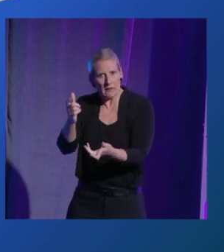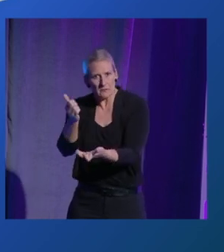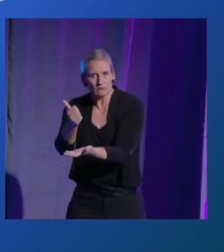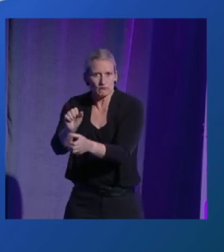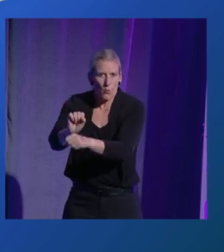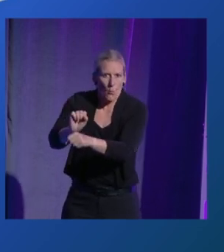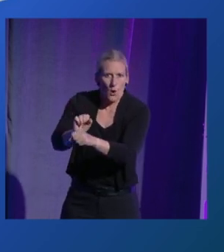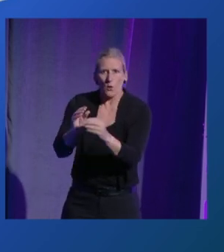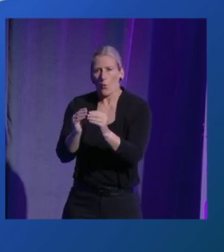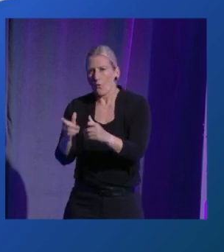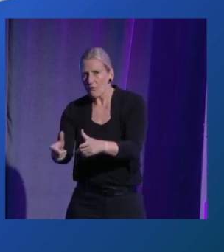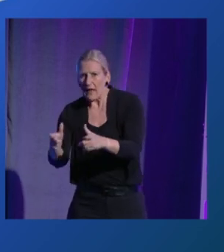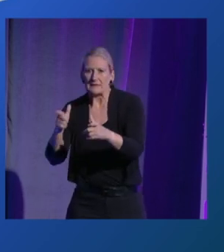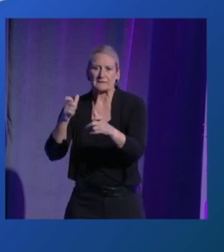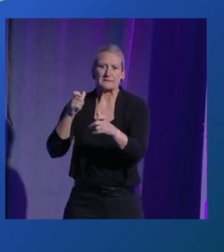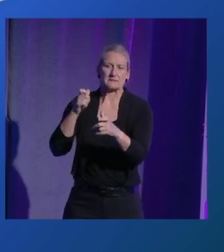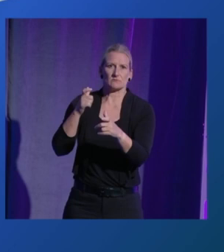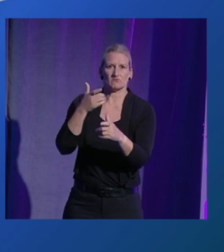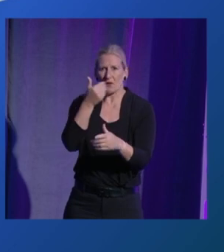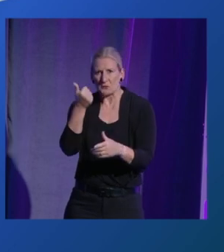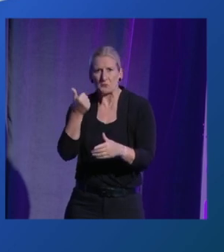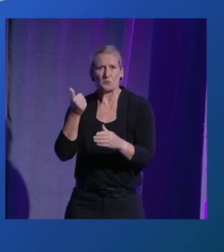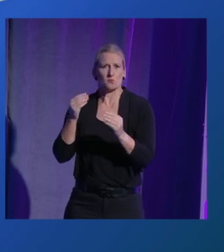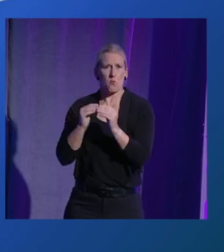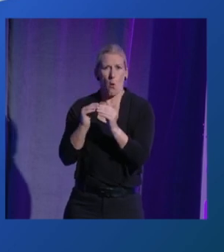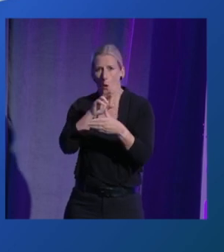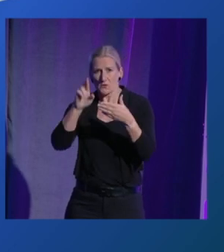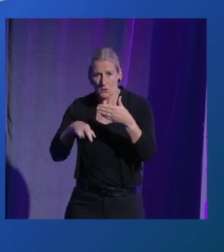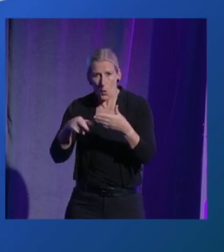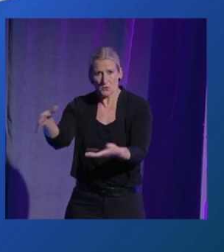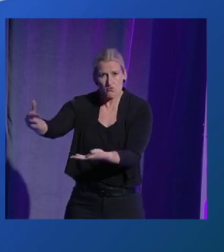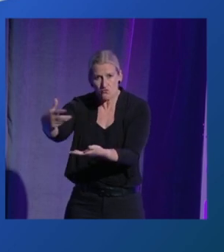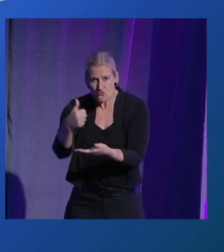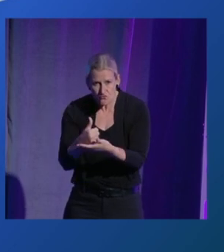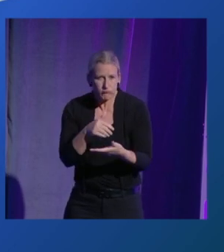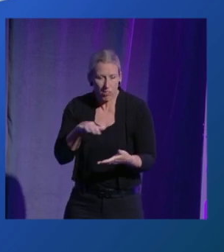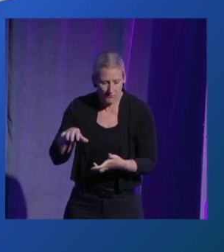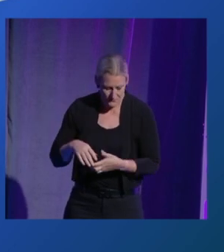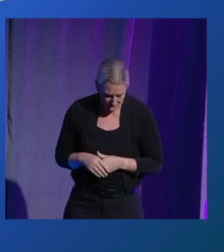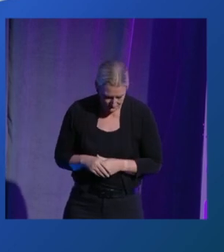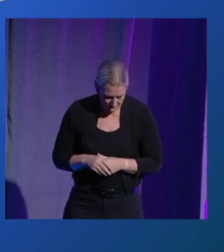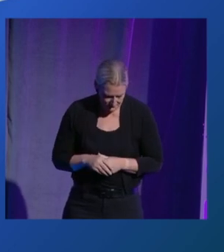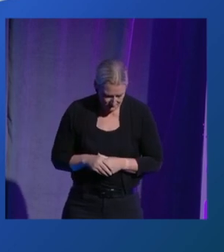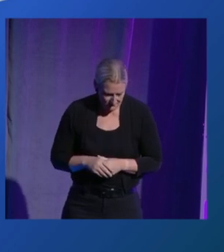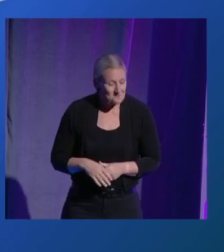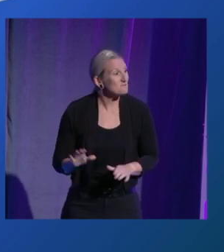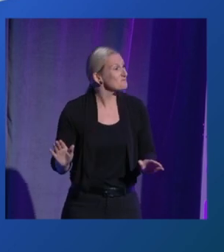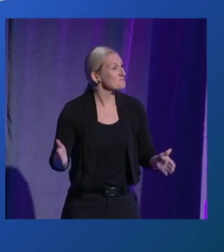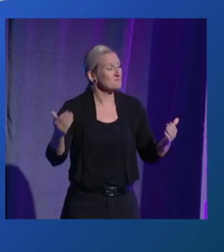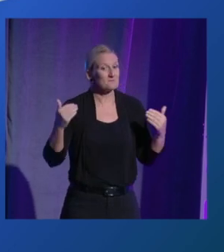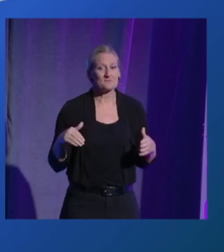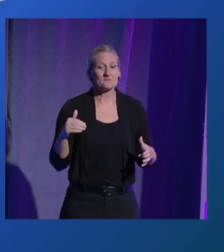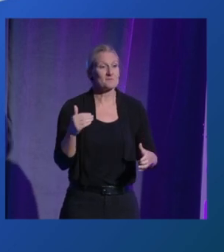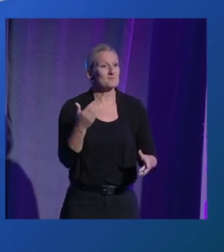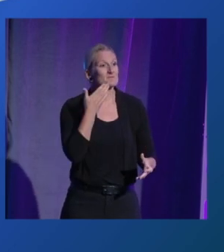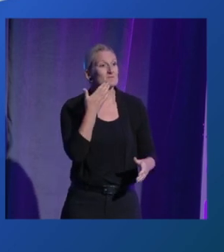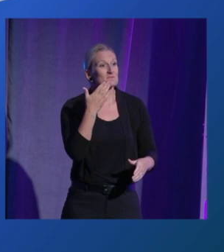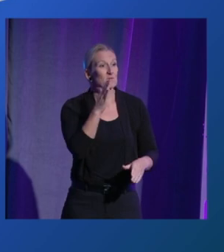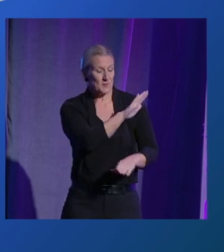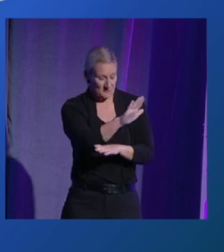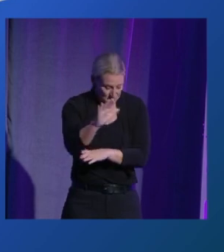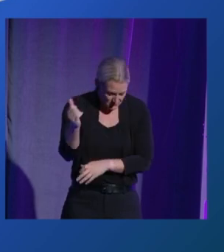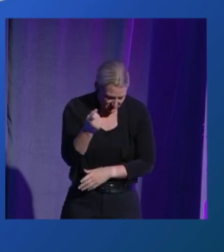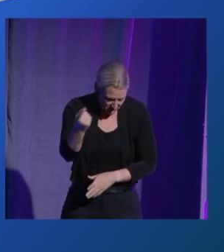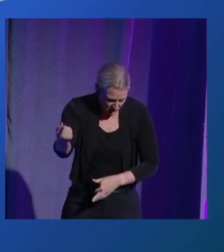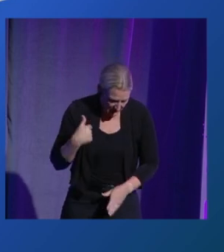Farms wonderful was it well good afternoon everybody my name is V Sagan uh I'm a professor of